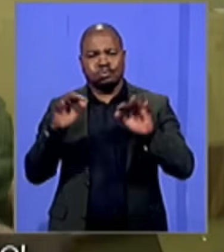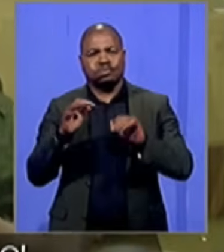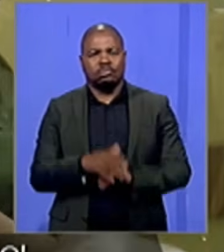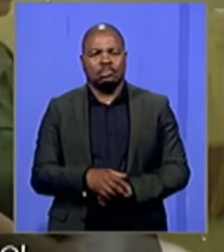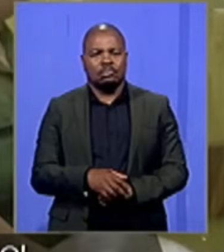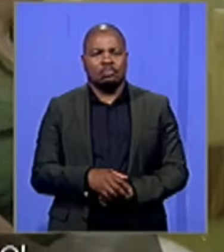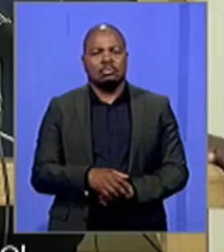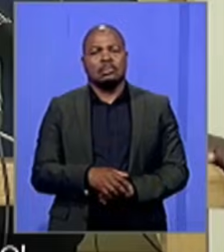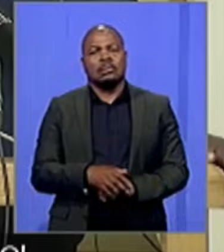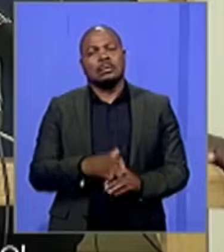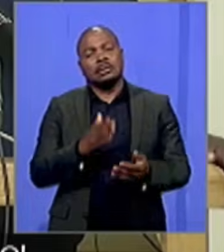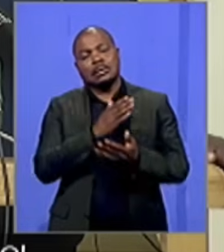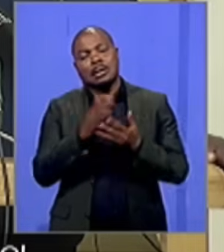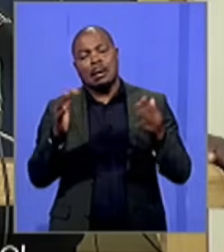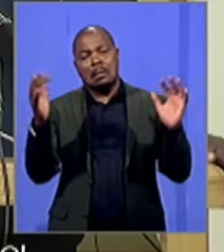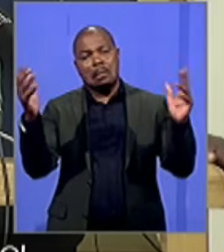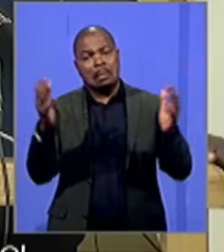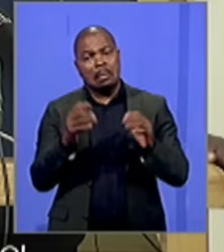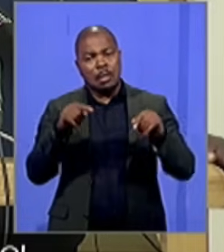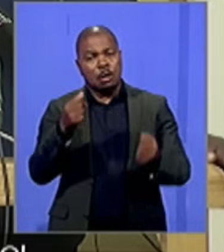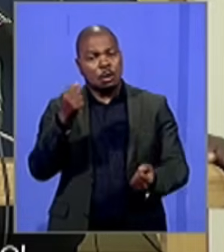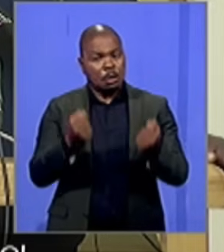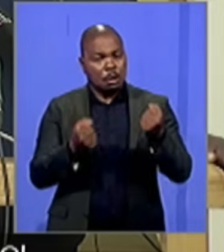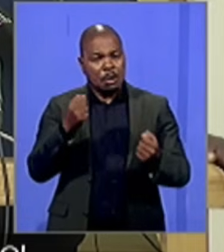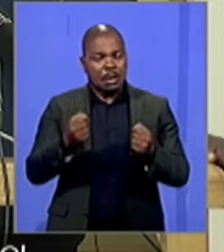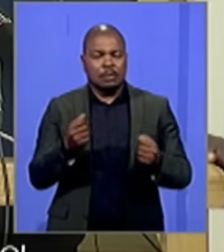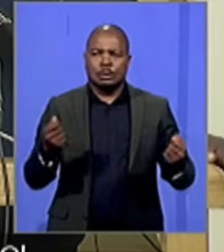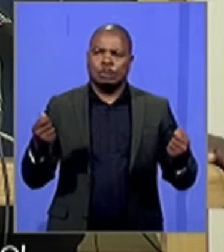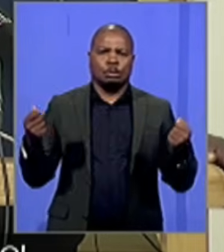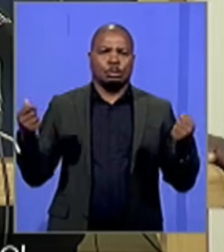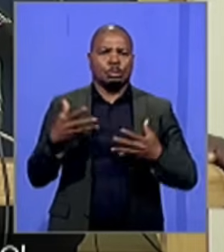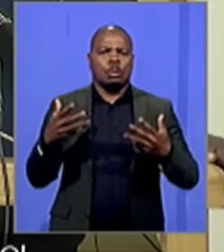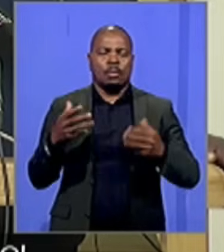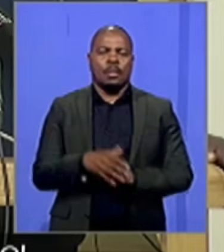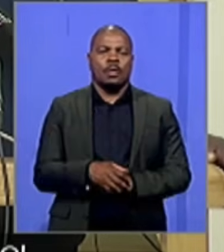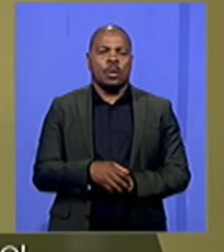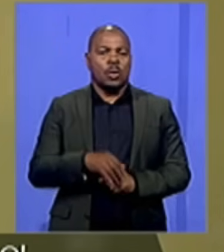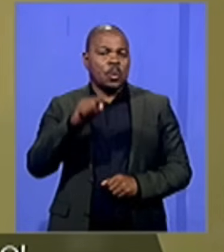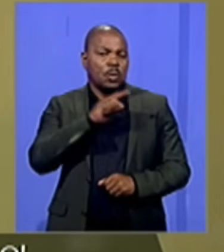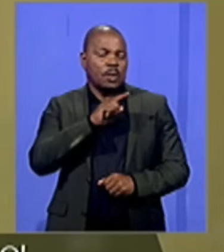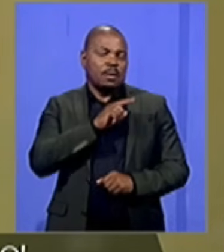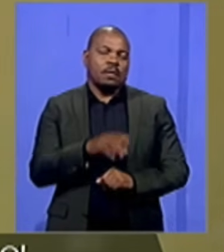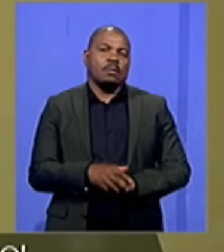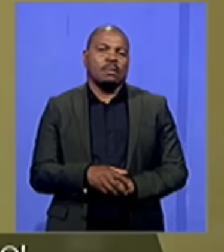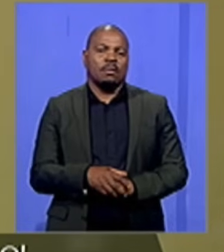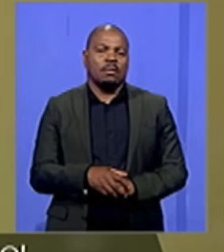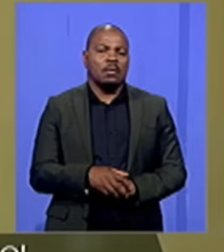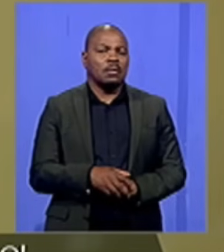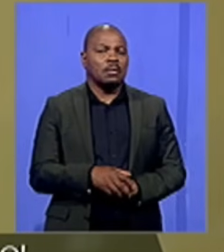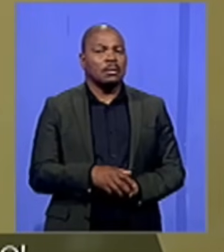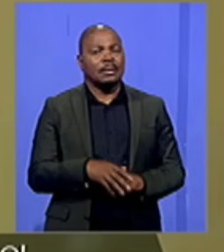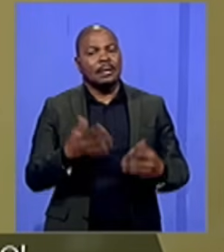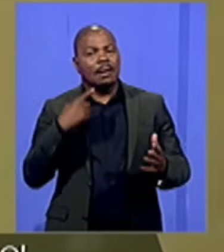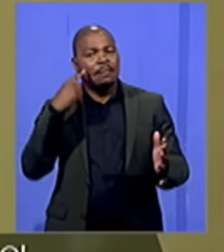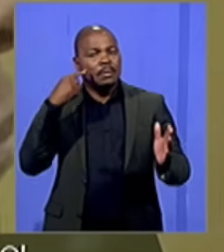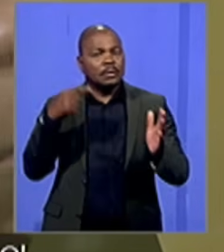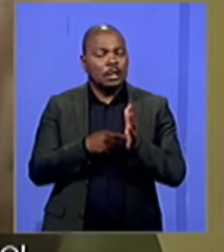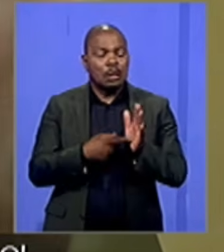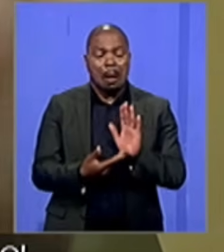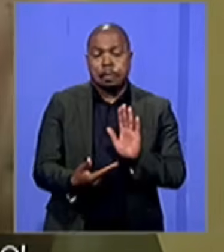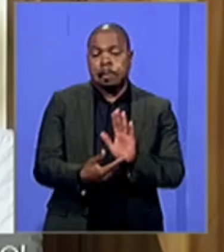mme bao ba neng ba tsenetse kgotlatshekelo ba ne ba mmaketse morago ga gore go nne le bopaki jwa